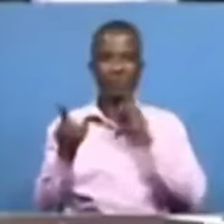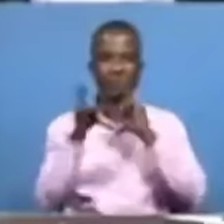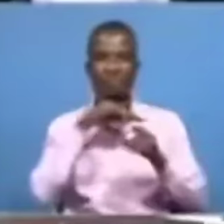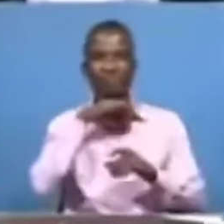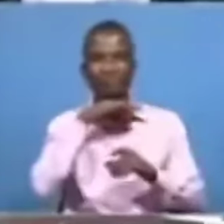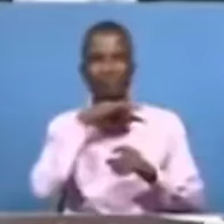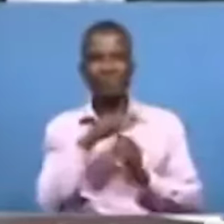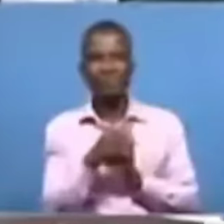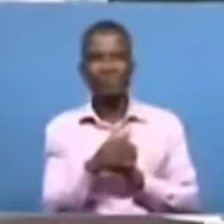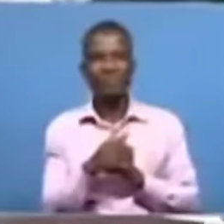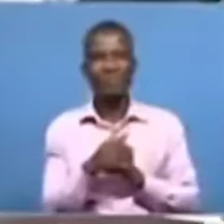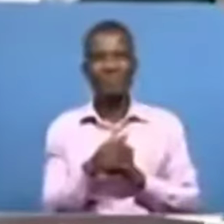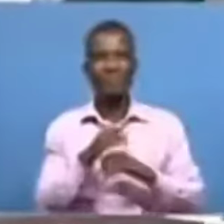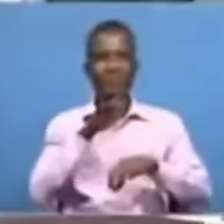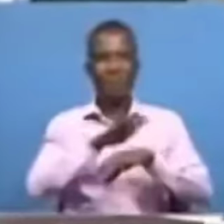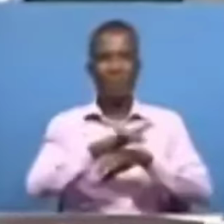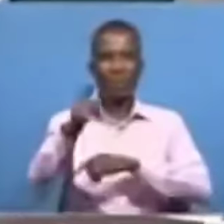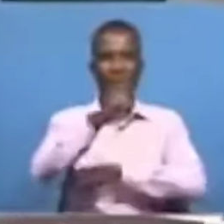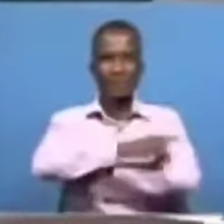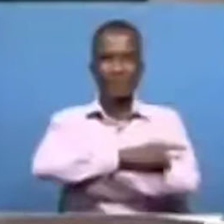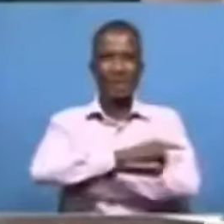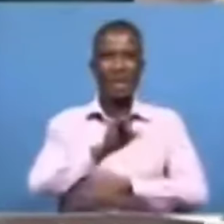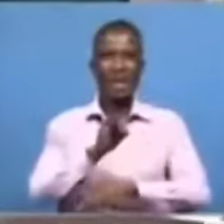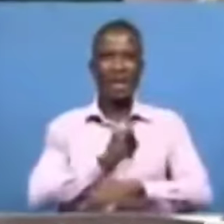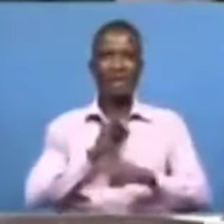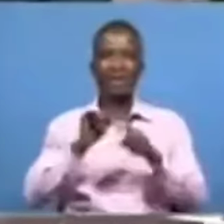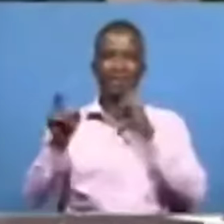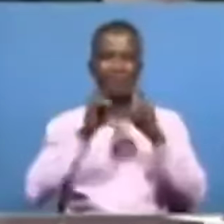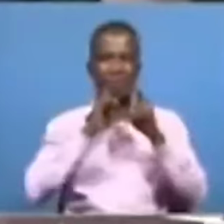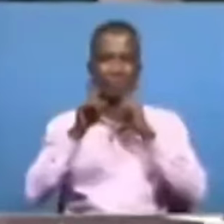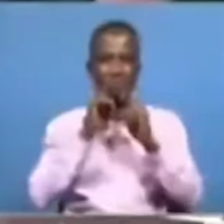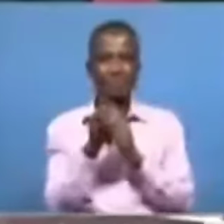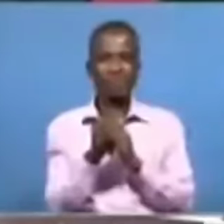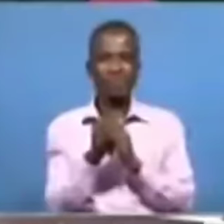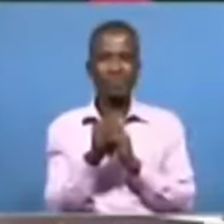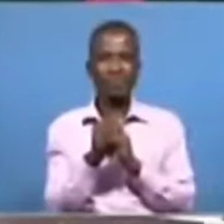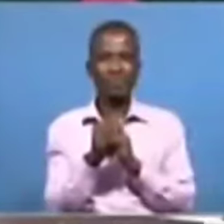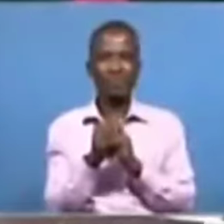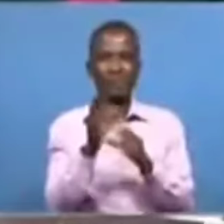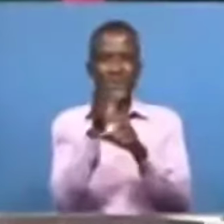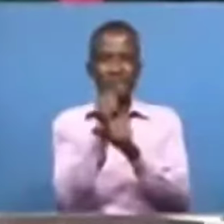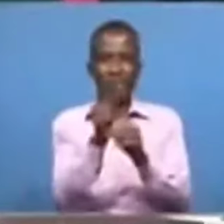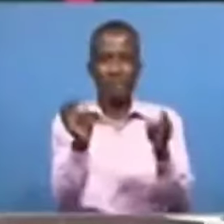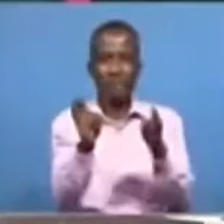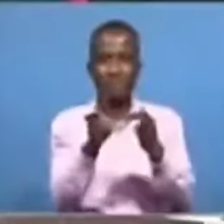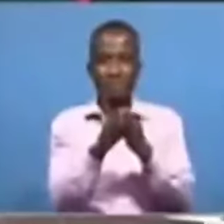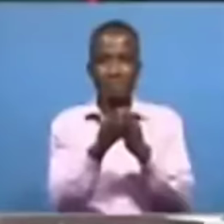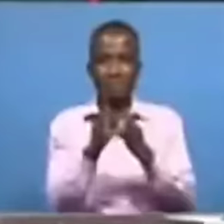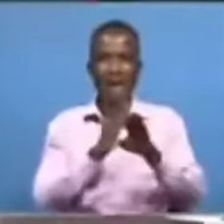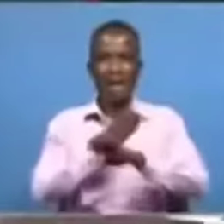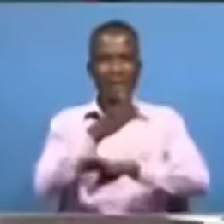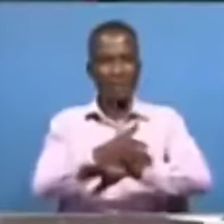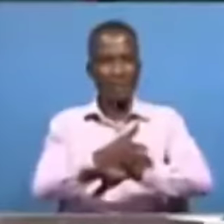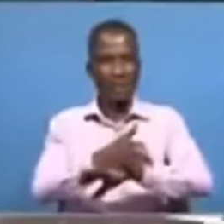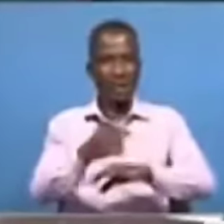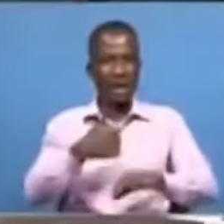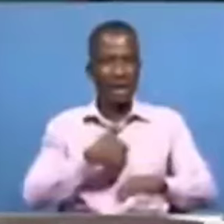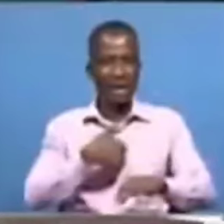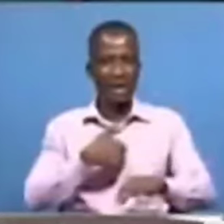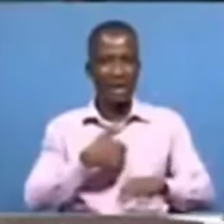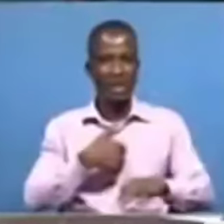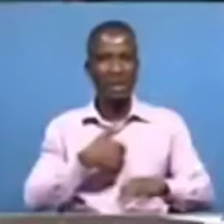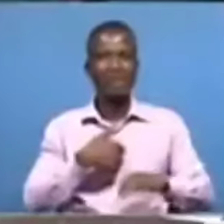respondents. On the said day, I thought I had maintained that approach to the press briefing, but on hindsight, I